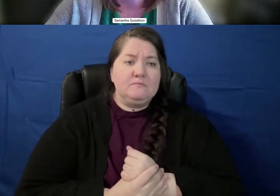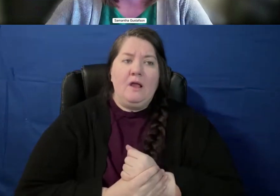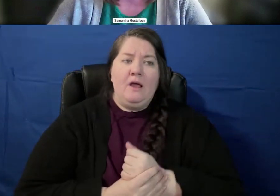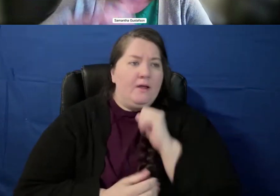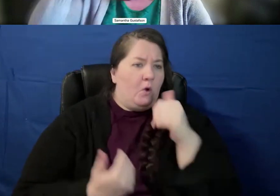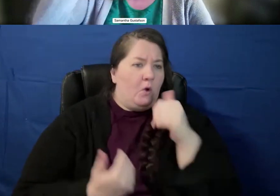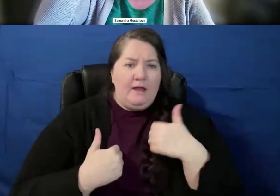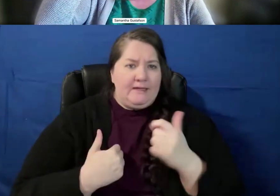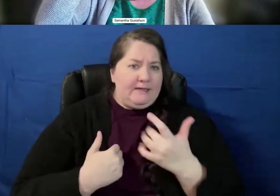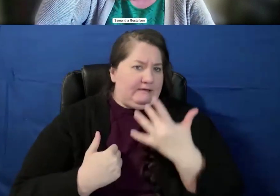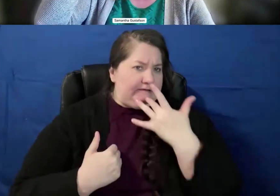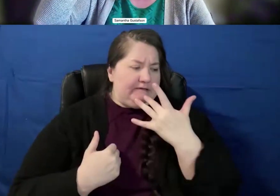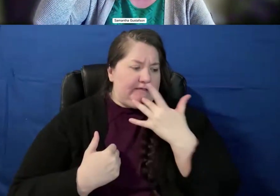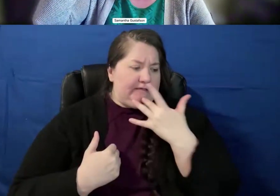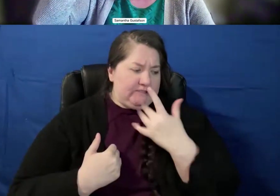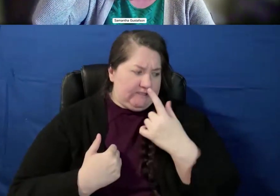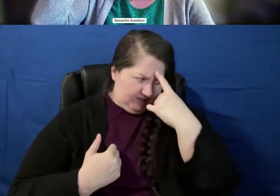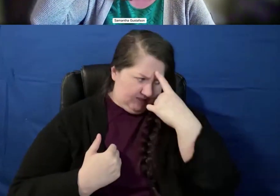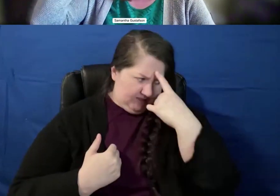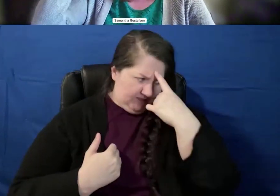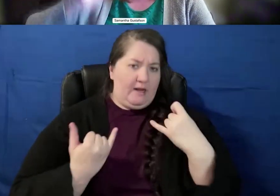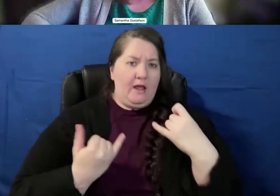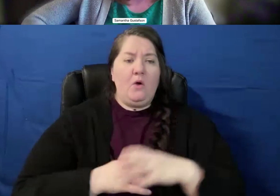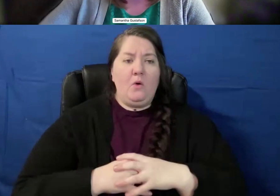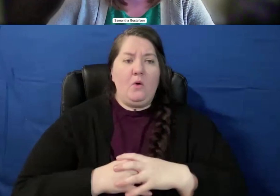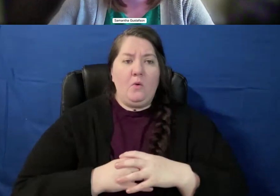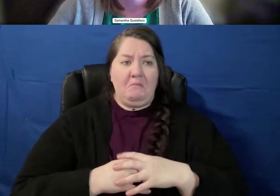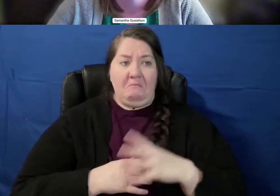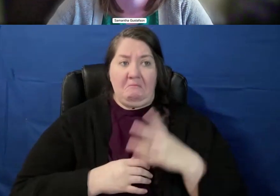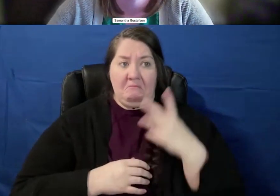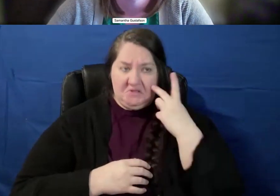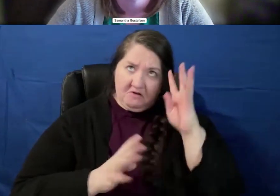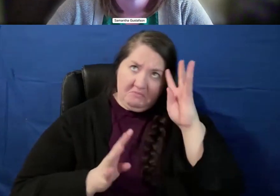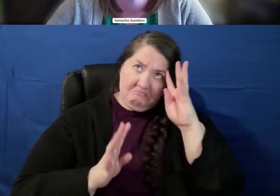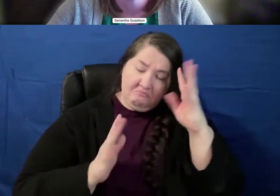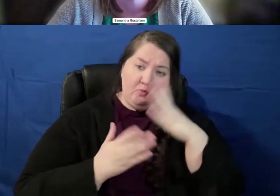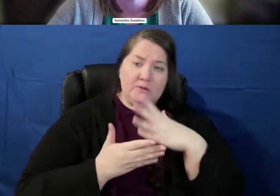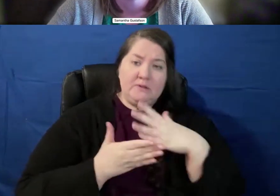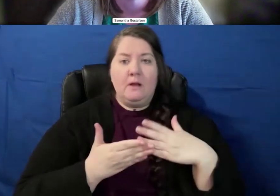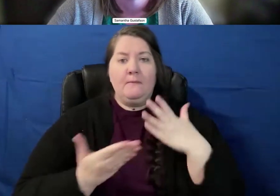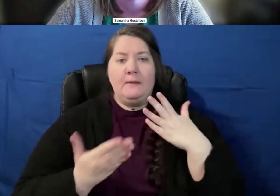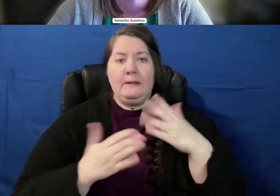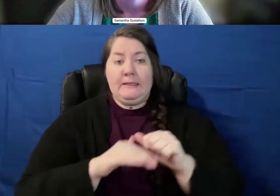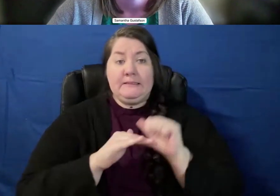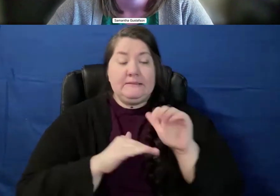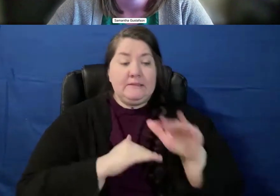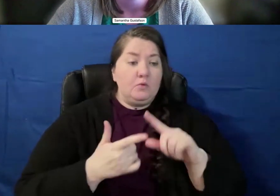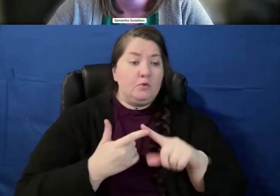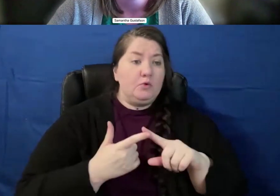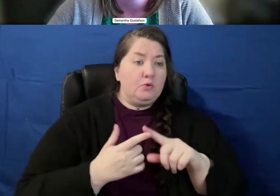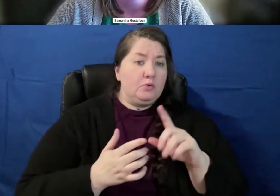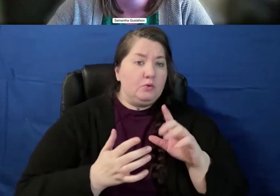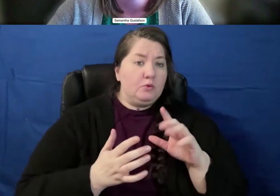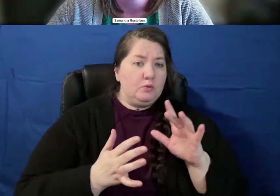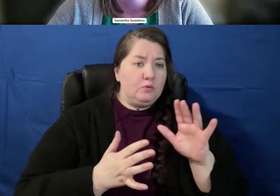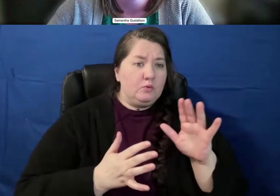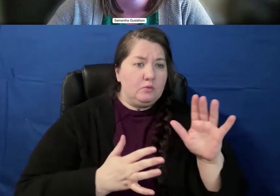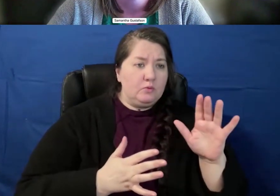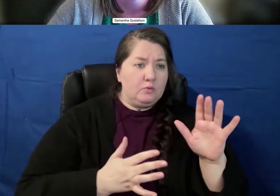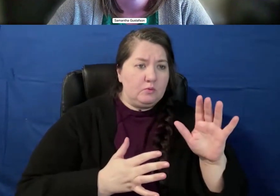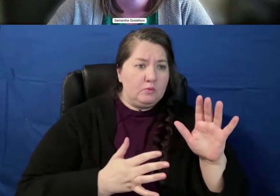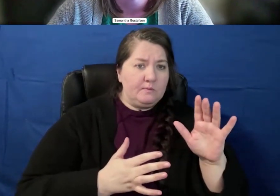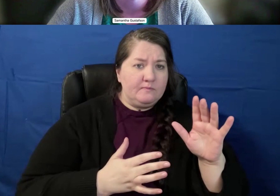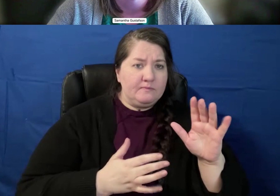any favorites off the top of my head. I can see if I can come up with a couple and maybe send them to send them to